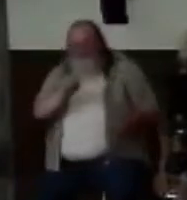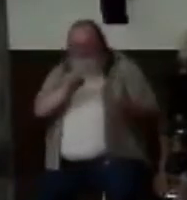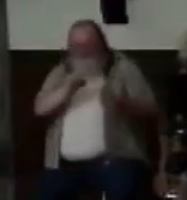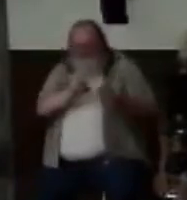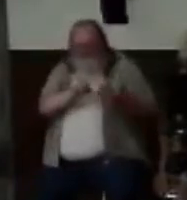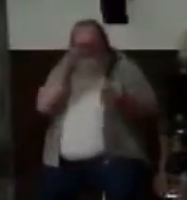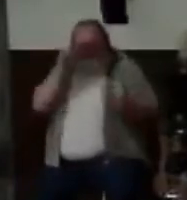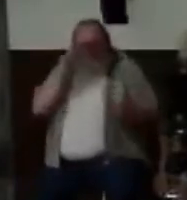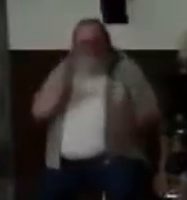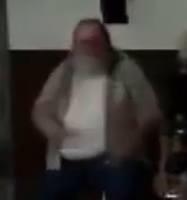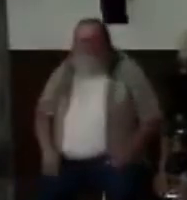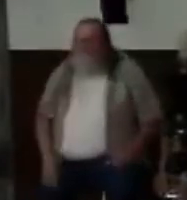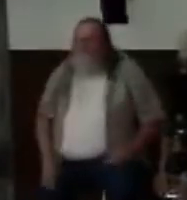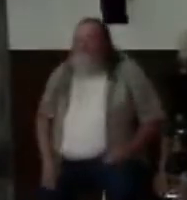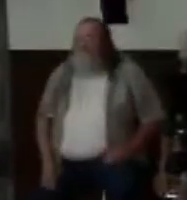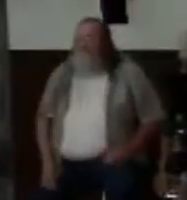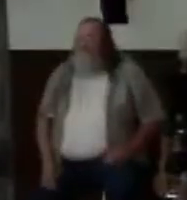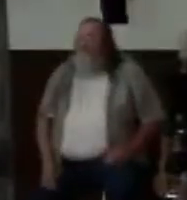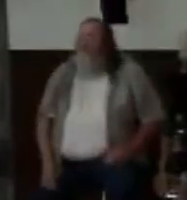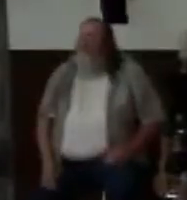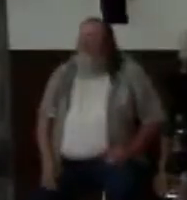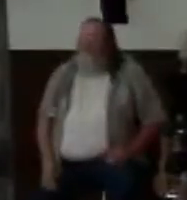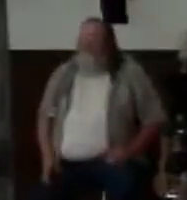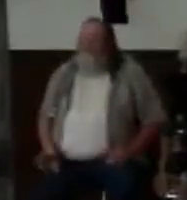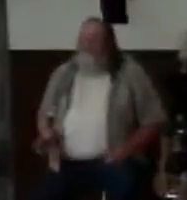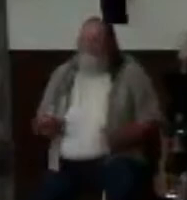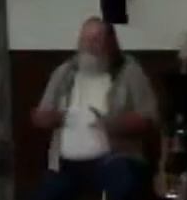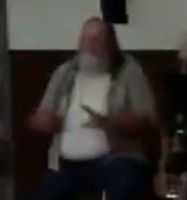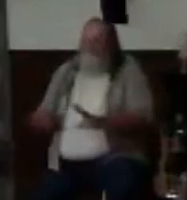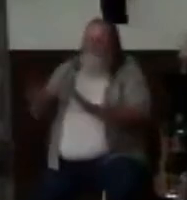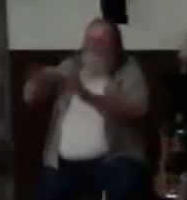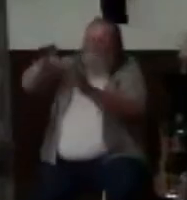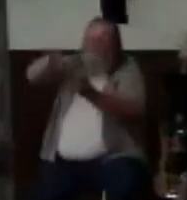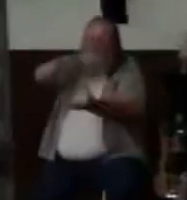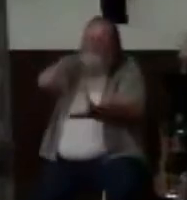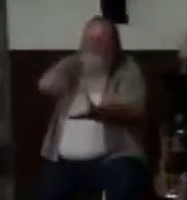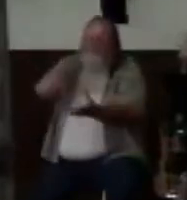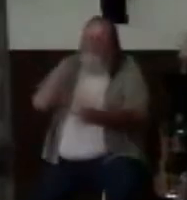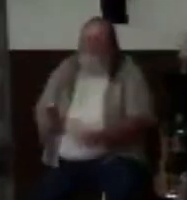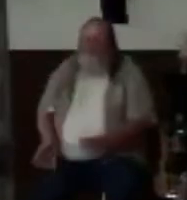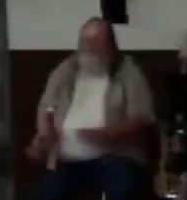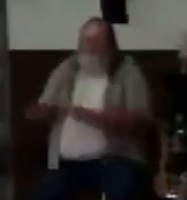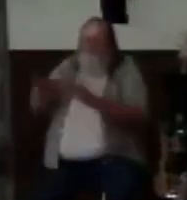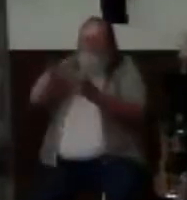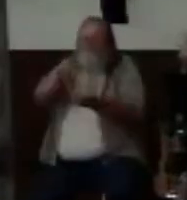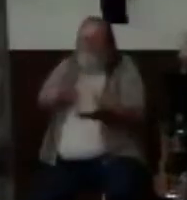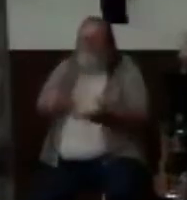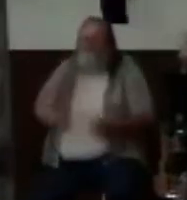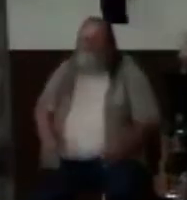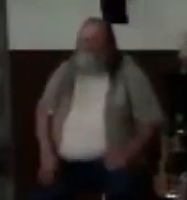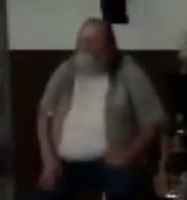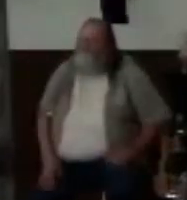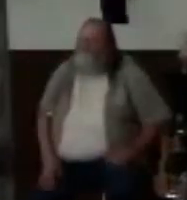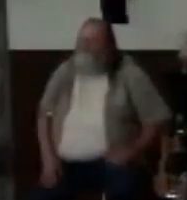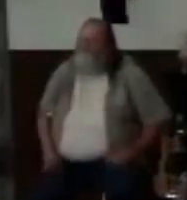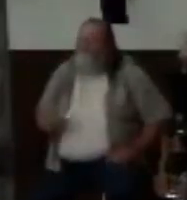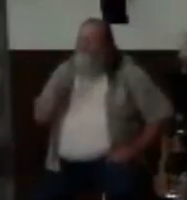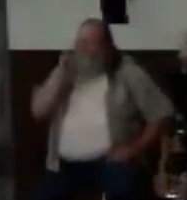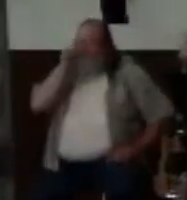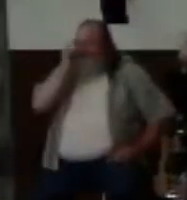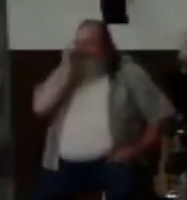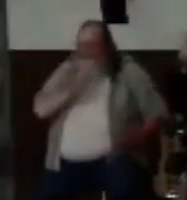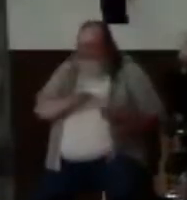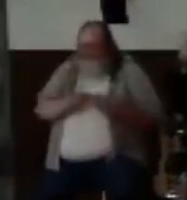In a pot of boiling water, you see it starting to evaporate. What do? You pour a little more in, you pour a little more in, you pour a little more in, and it stays